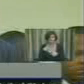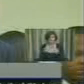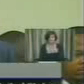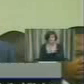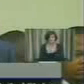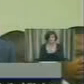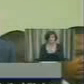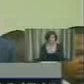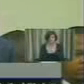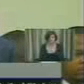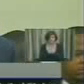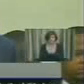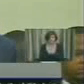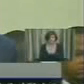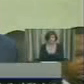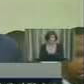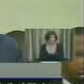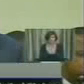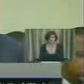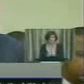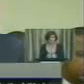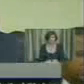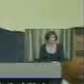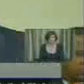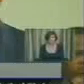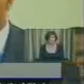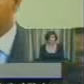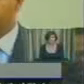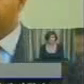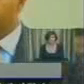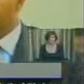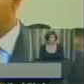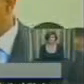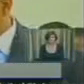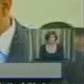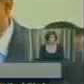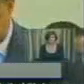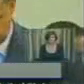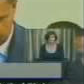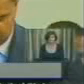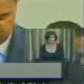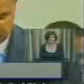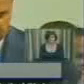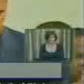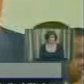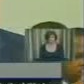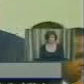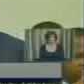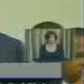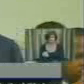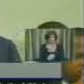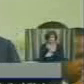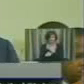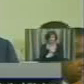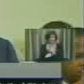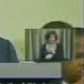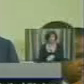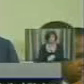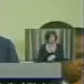projects, and the officials are trying to solidify the local economic development tax incentive program. Of course, the main thing he talked about